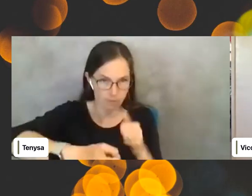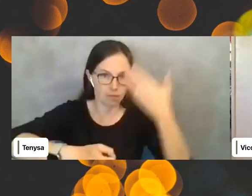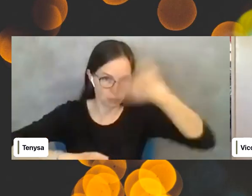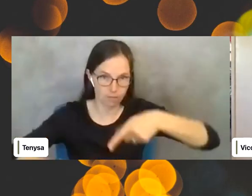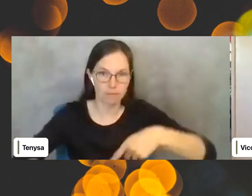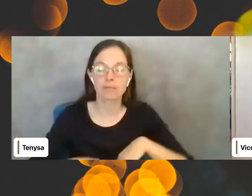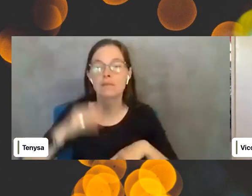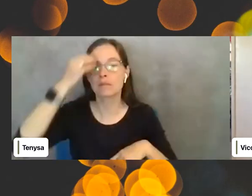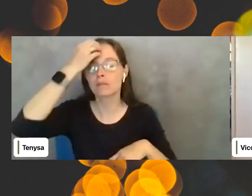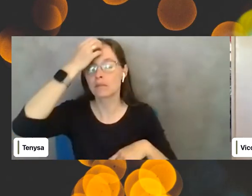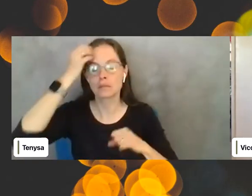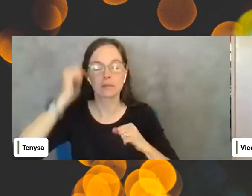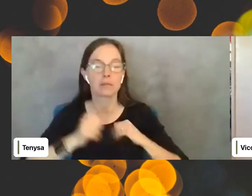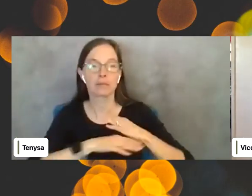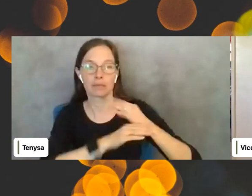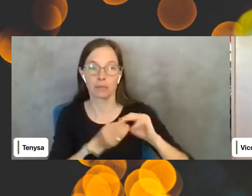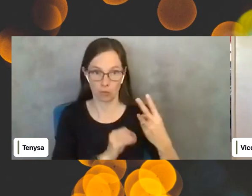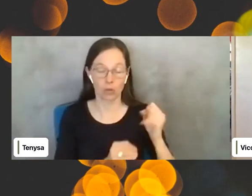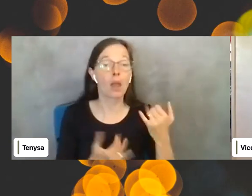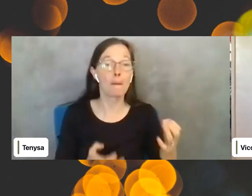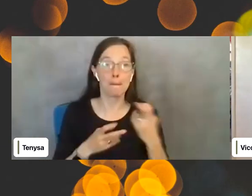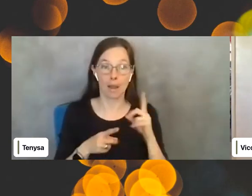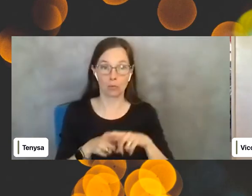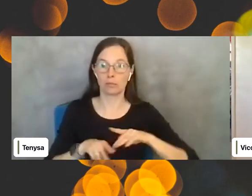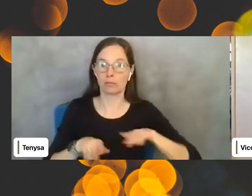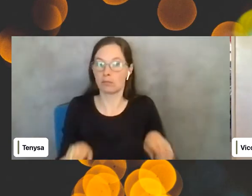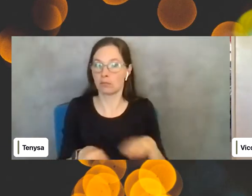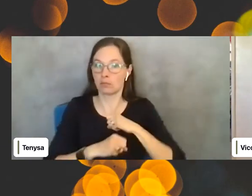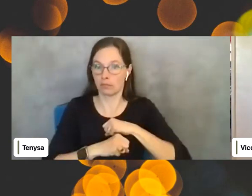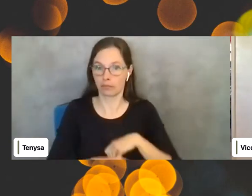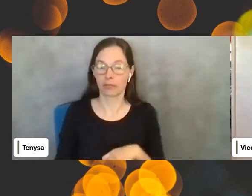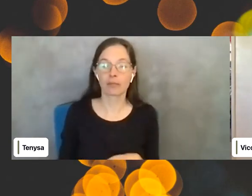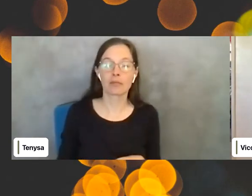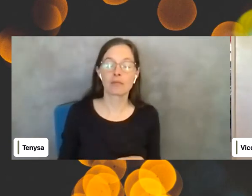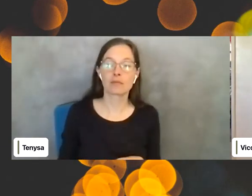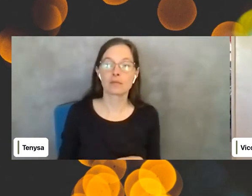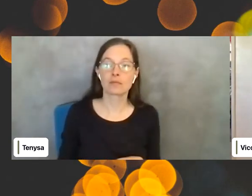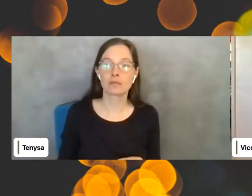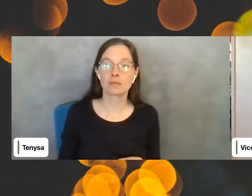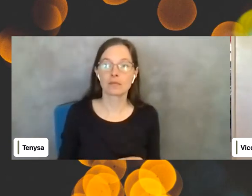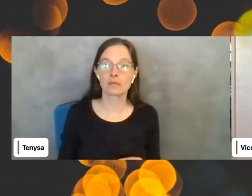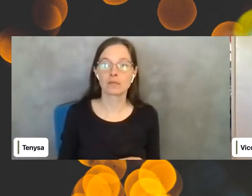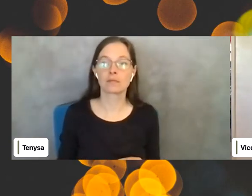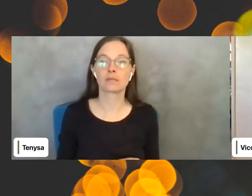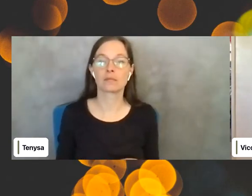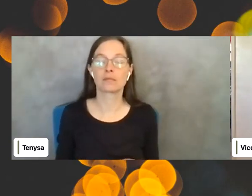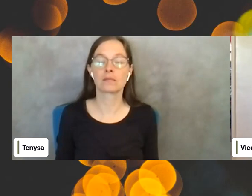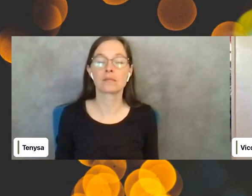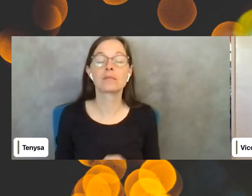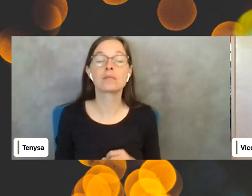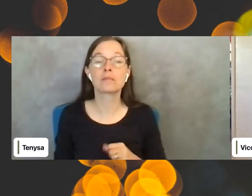So we're gonna go back to on guard. On guard, and we're just gonna do parry number 2, parry number